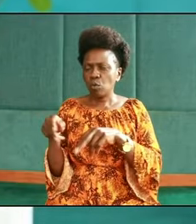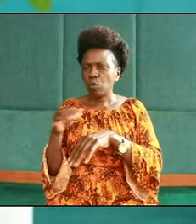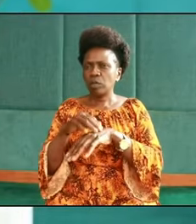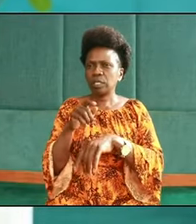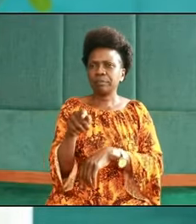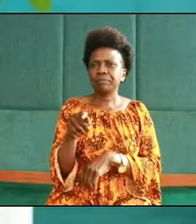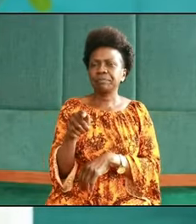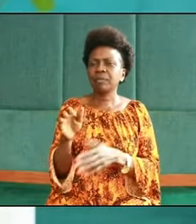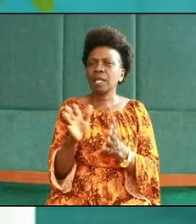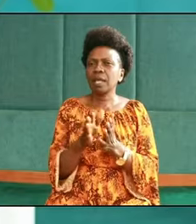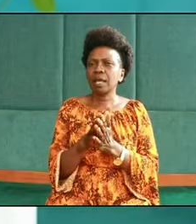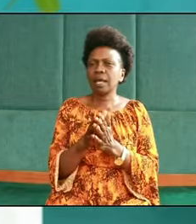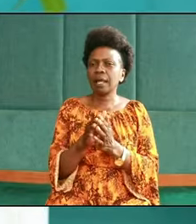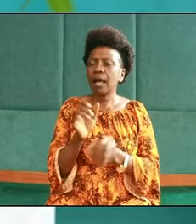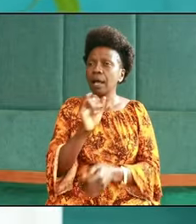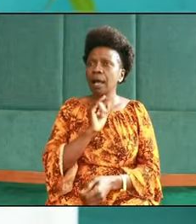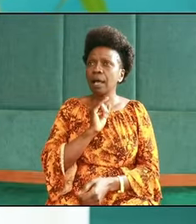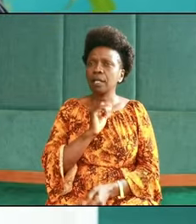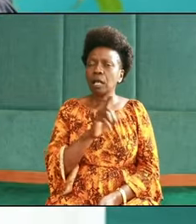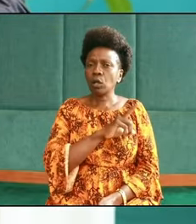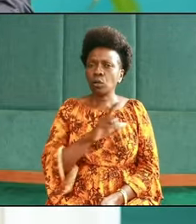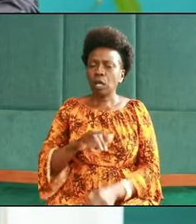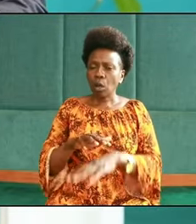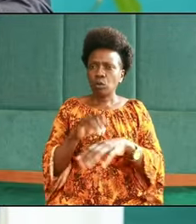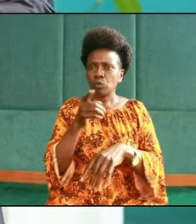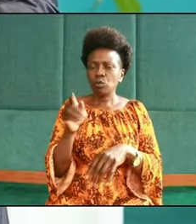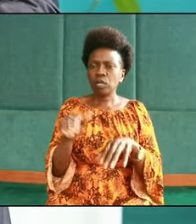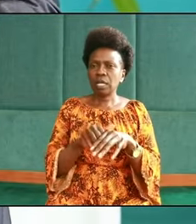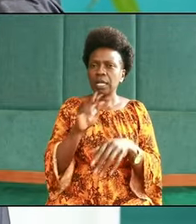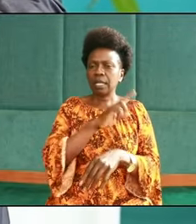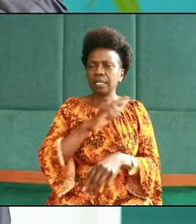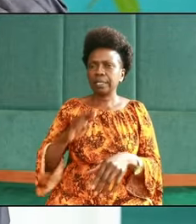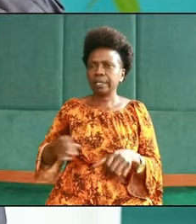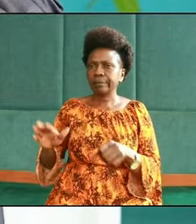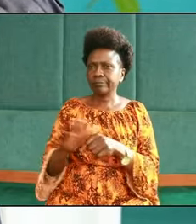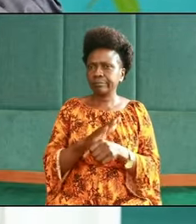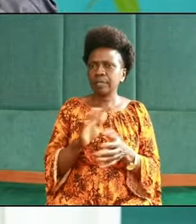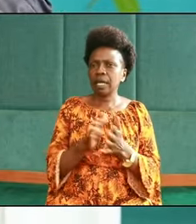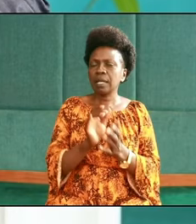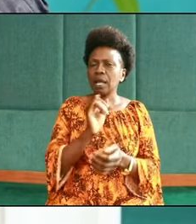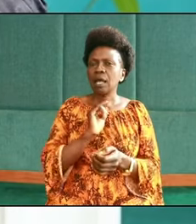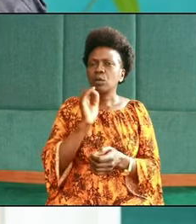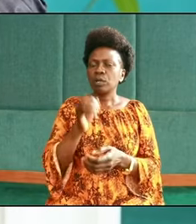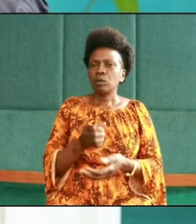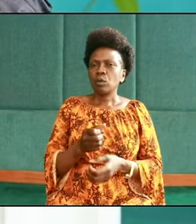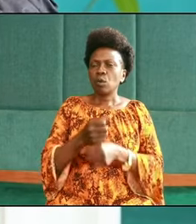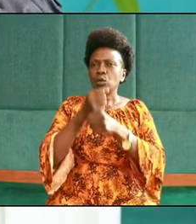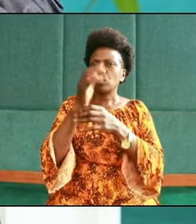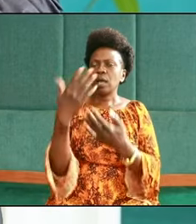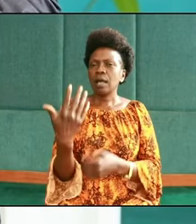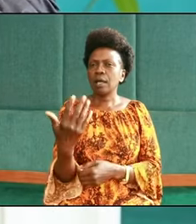it. I, the Lord, have called you in righteousness, and I will hold your